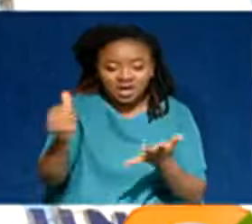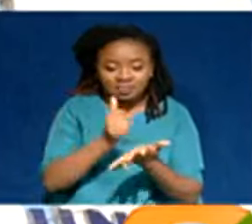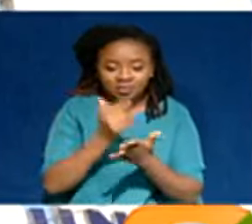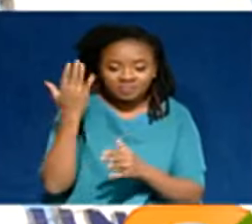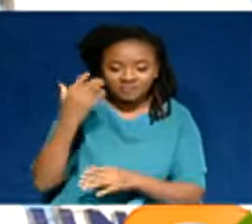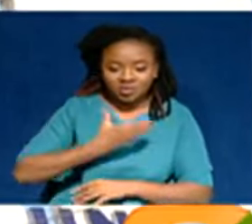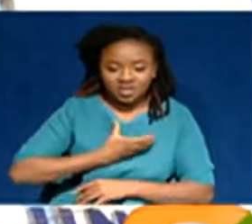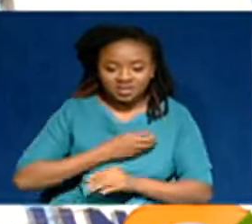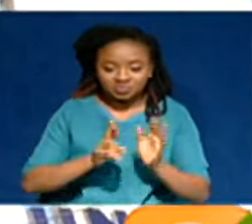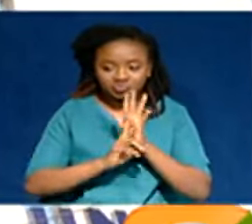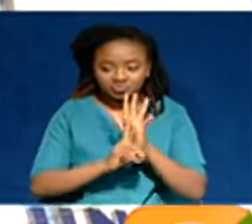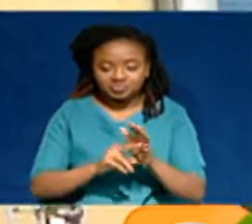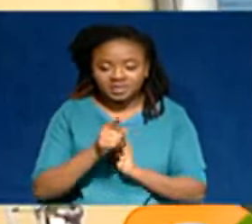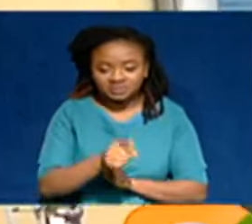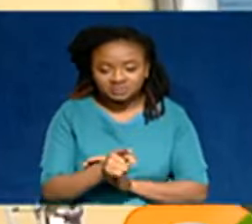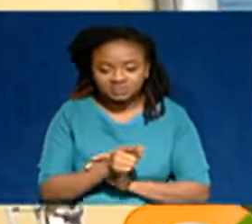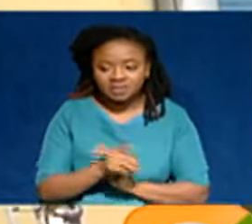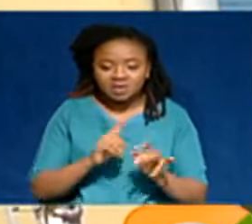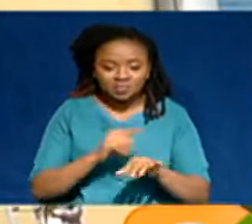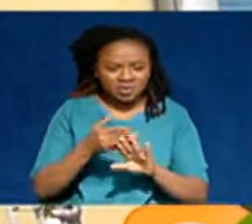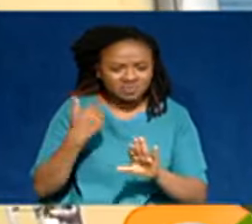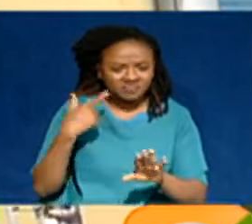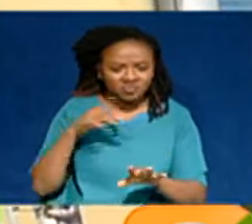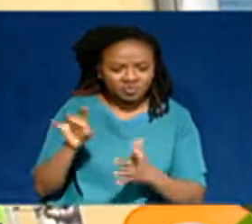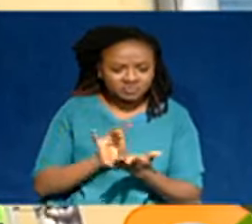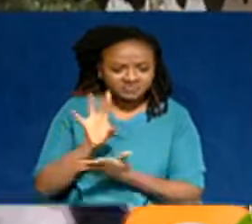Council to replace him when he was temporarily